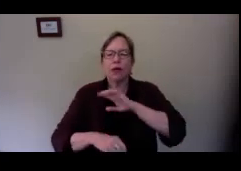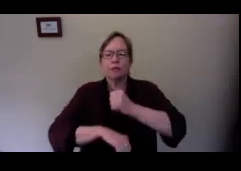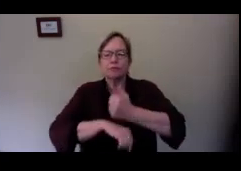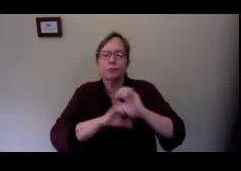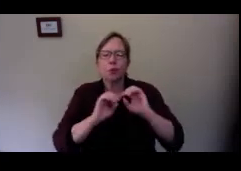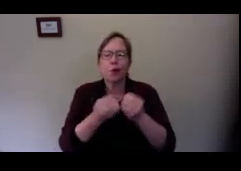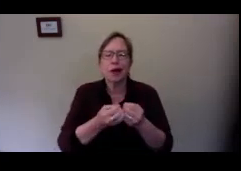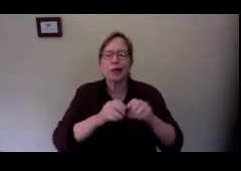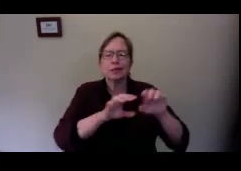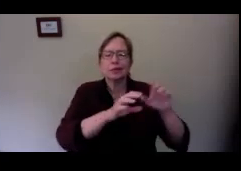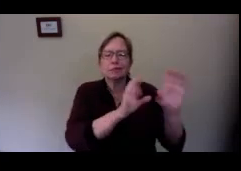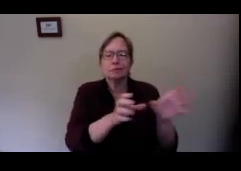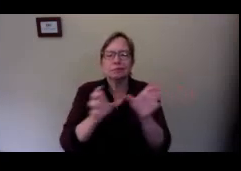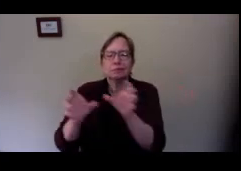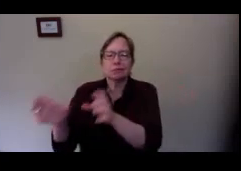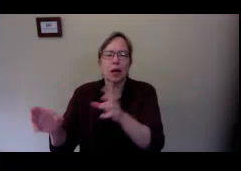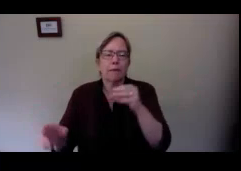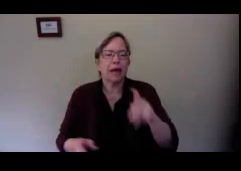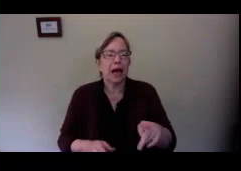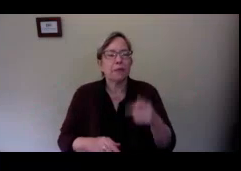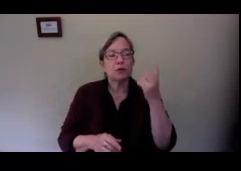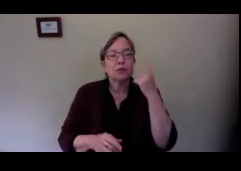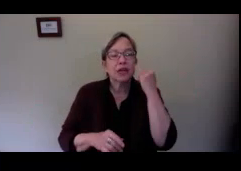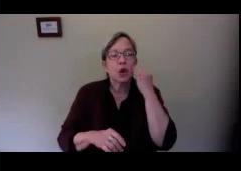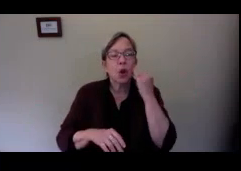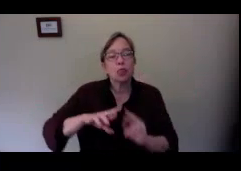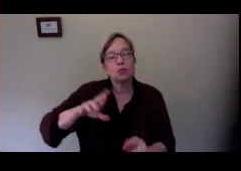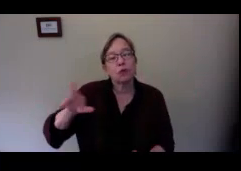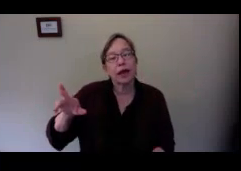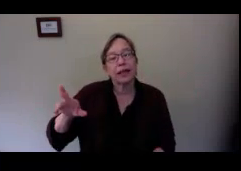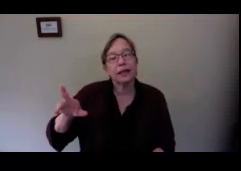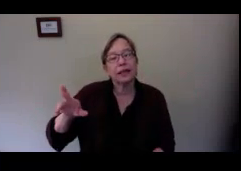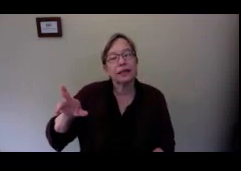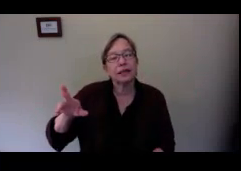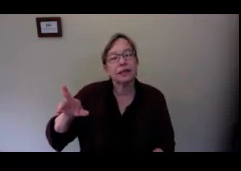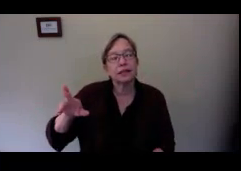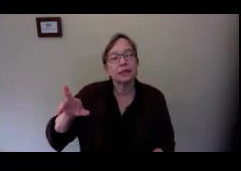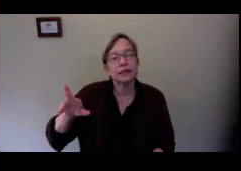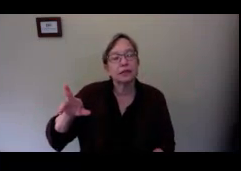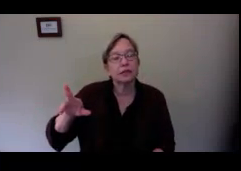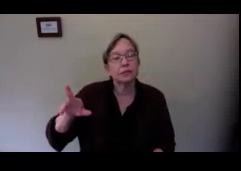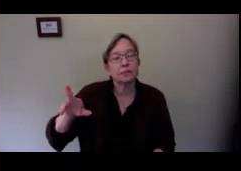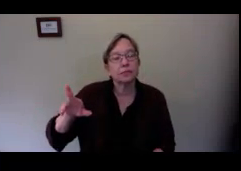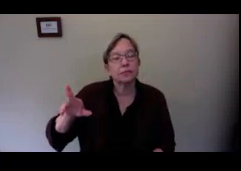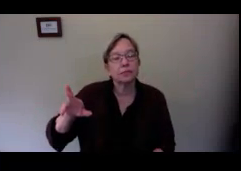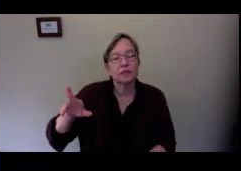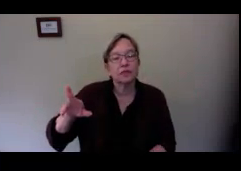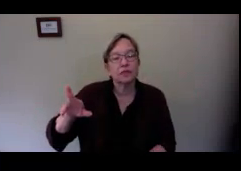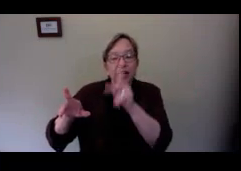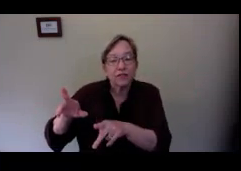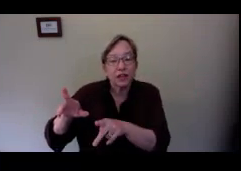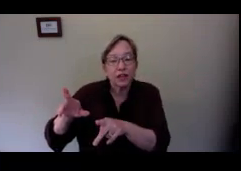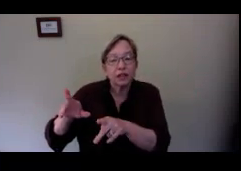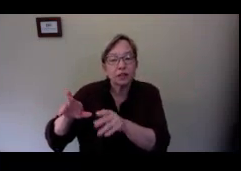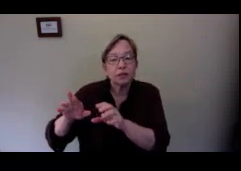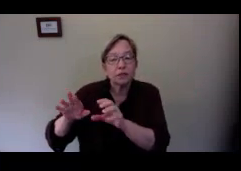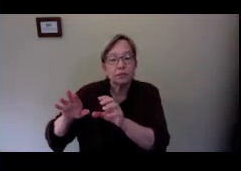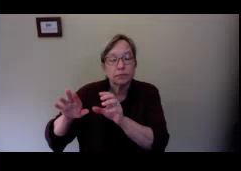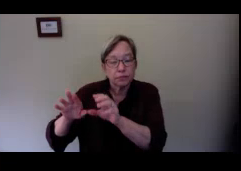on the right-hand side of our slide, we have our Philadelphia